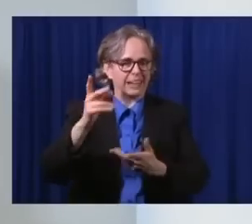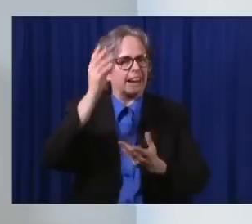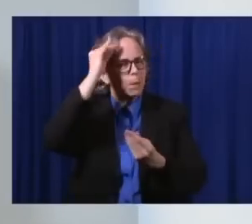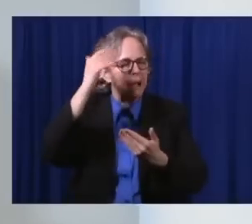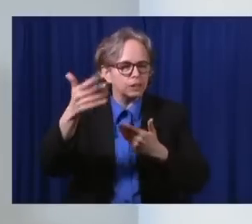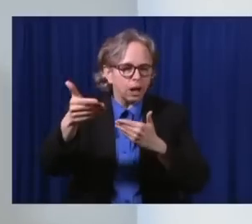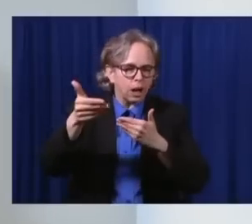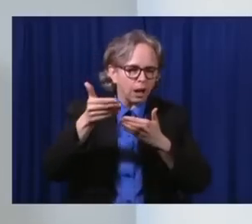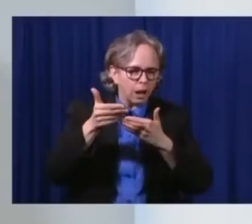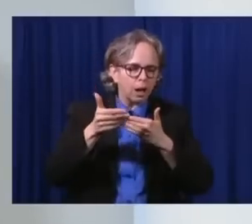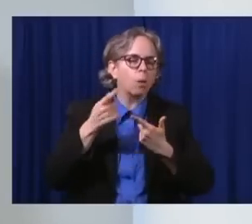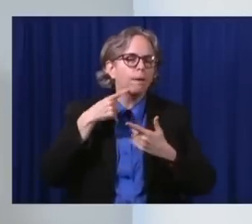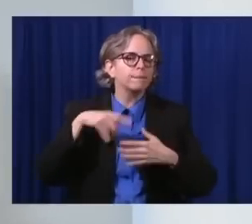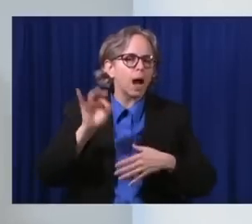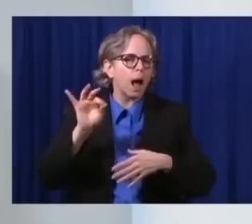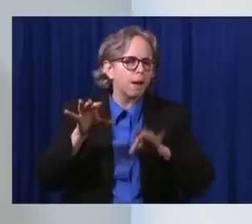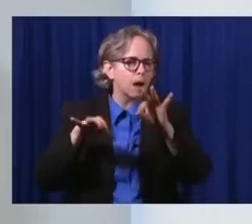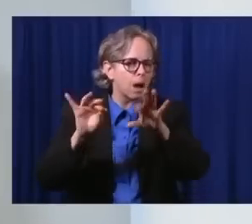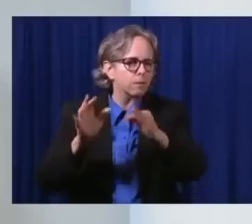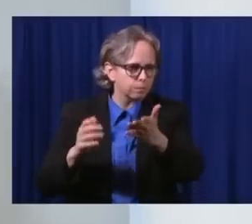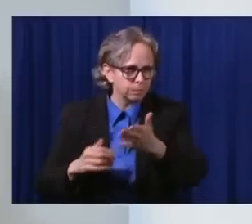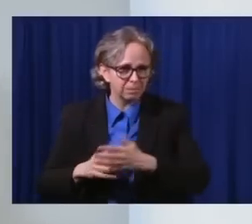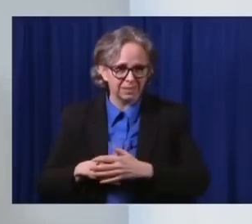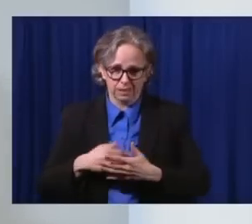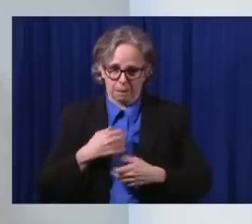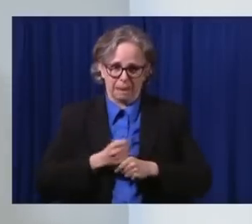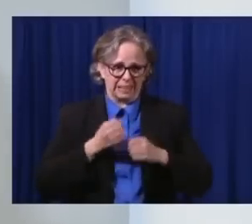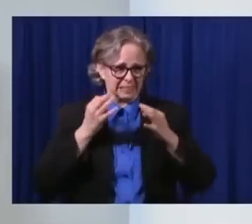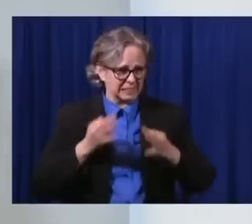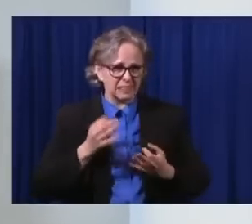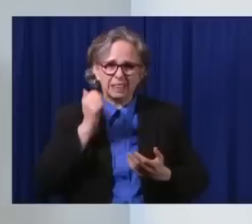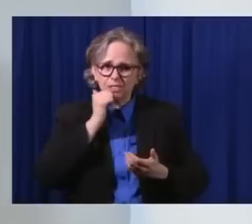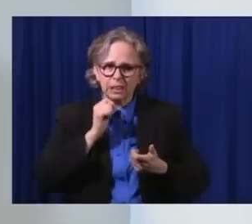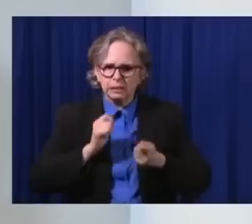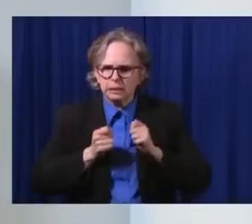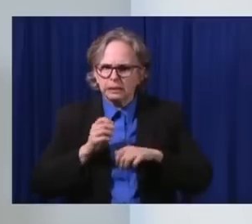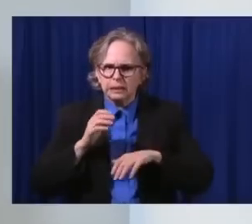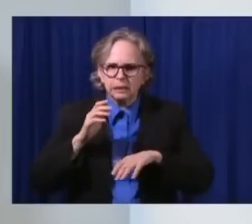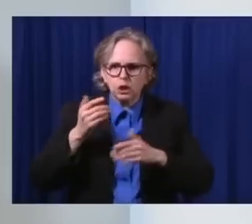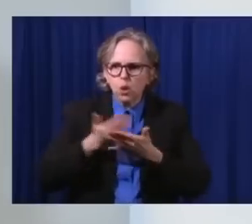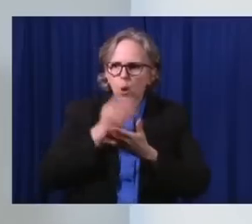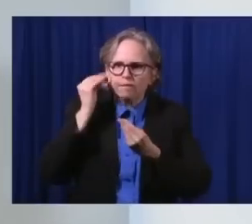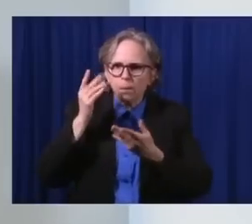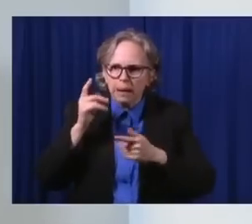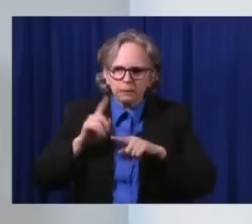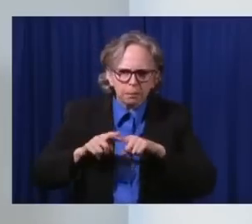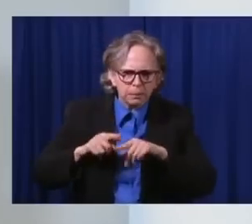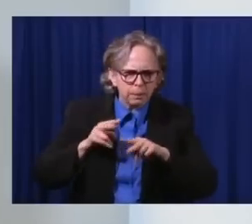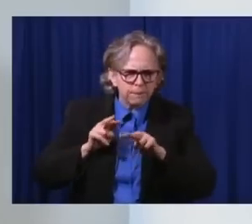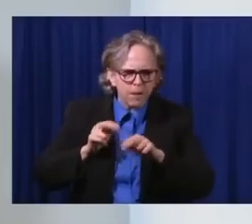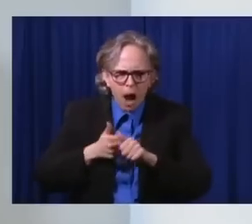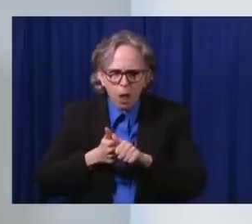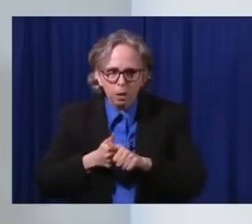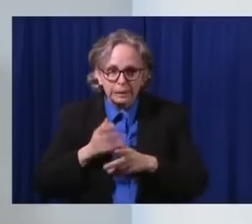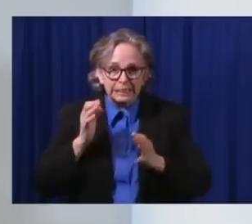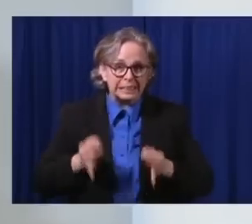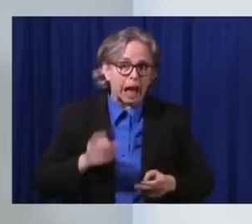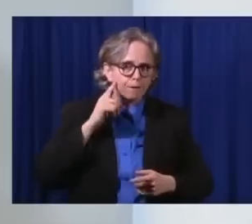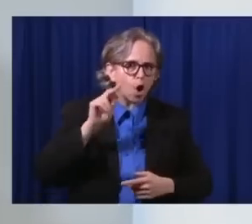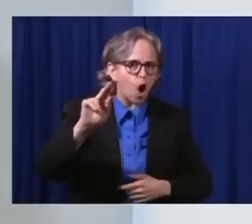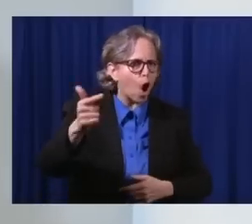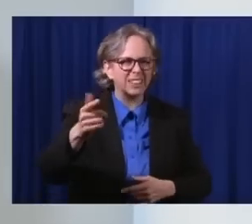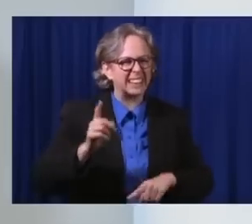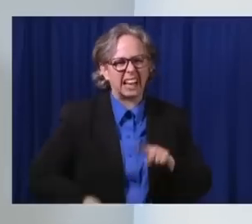decisions every day here based on new information we get. We'll make decisions about the future, but I know we will fulfill our duties to make